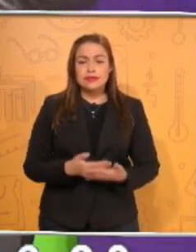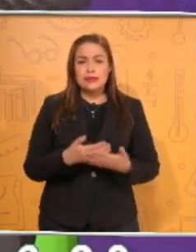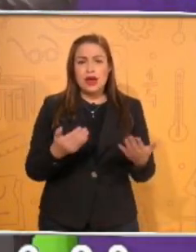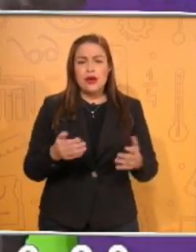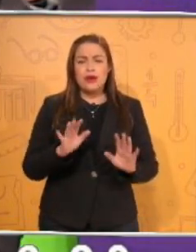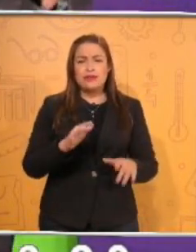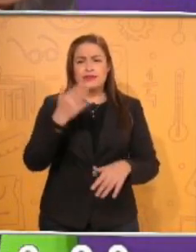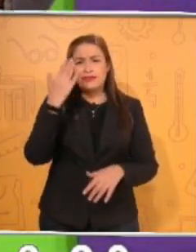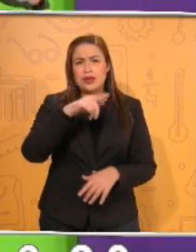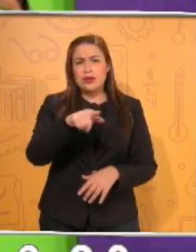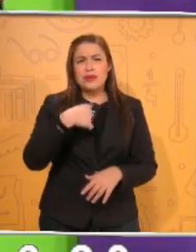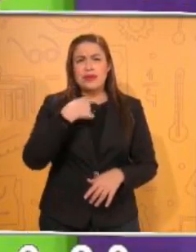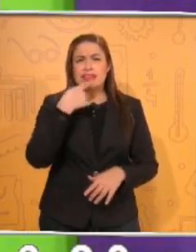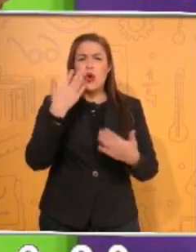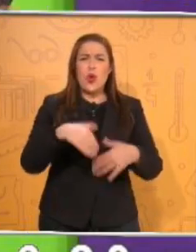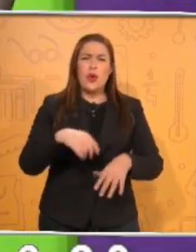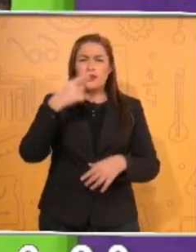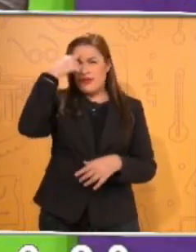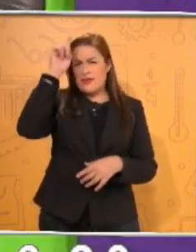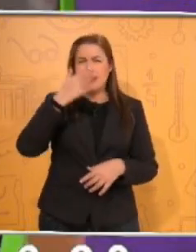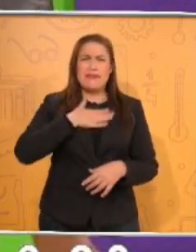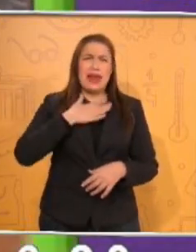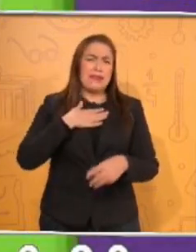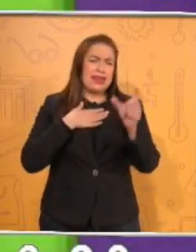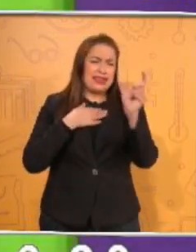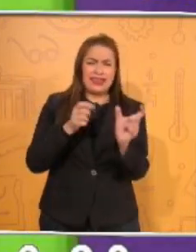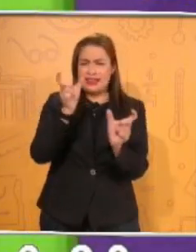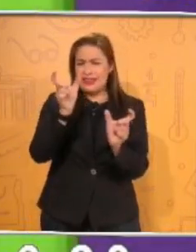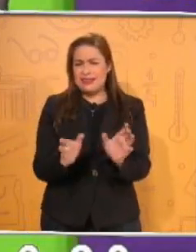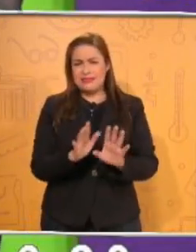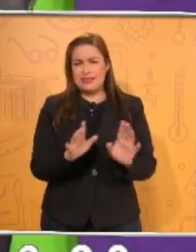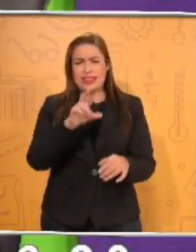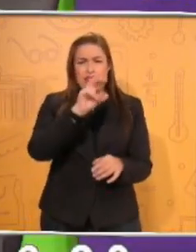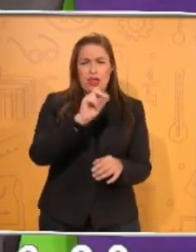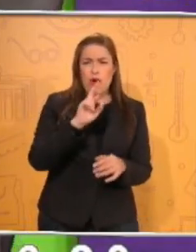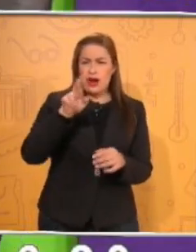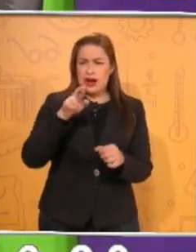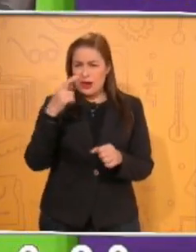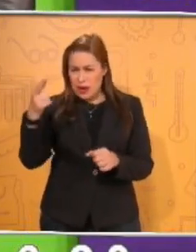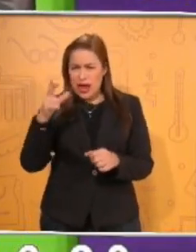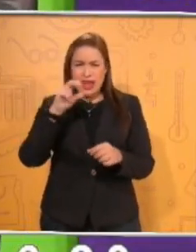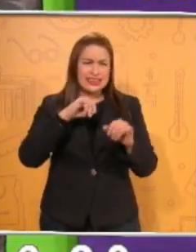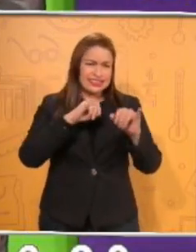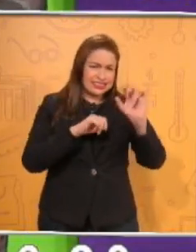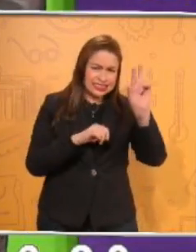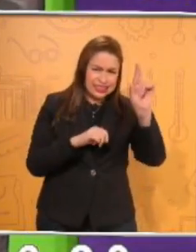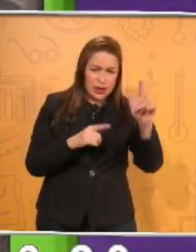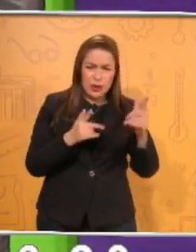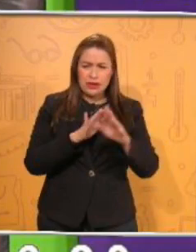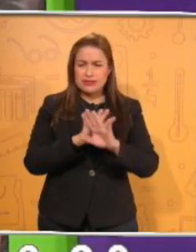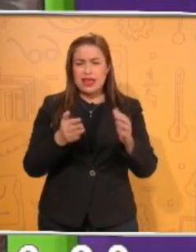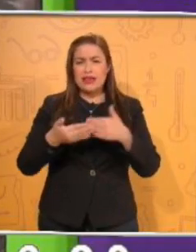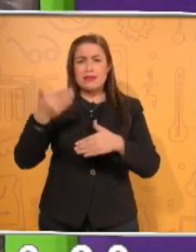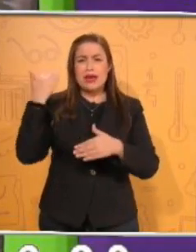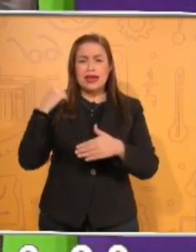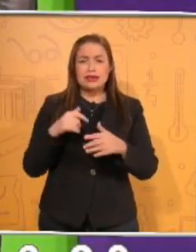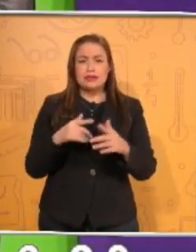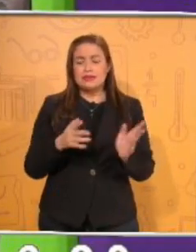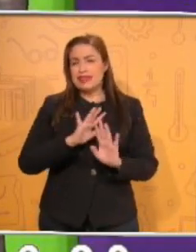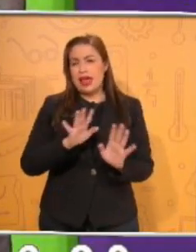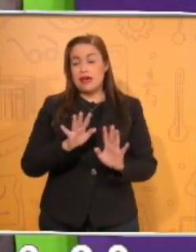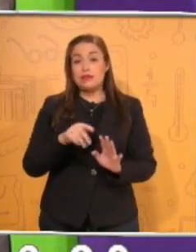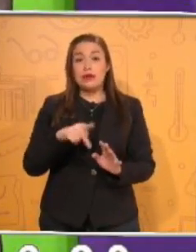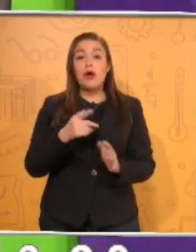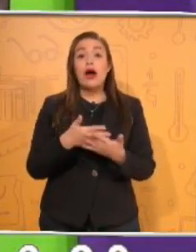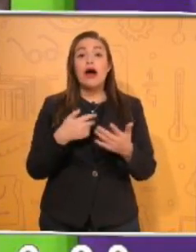the simple past was very simple for me, so come on. Yeah, today's topic, it's the past continuous.